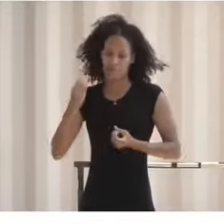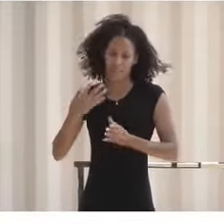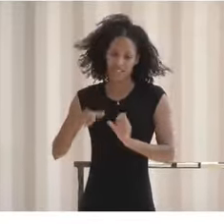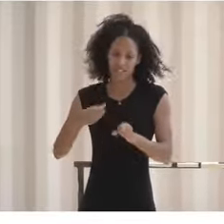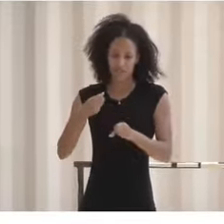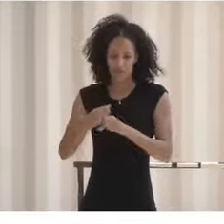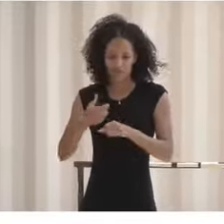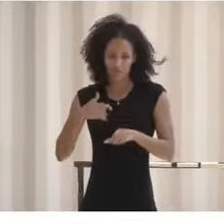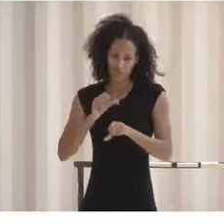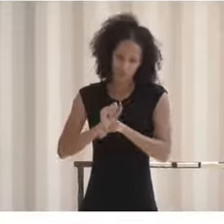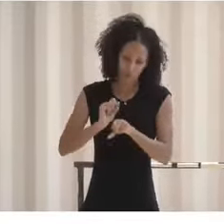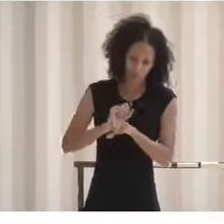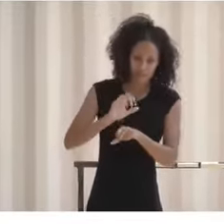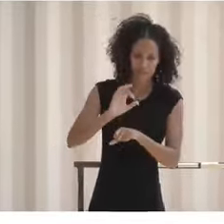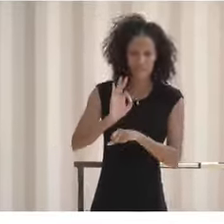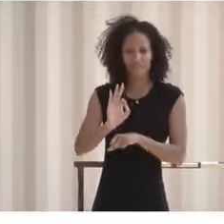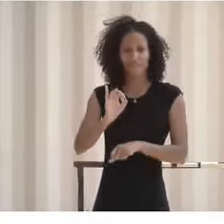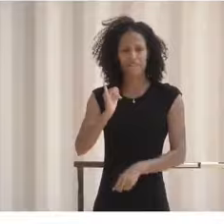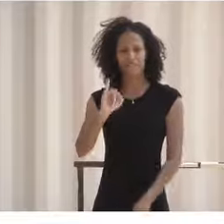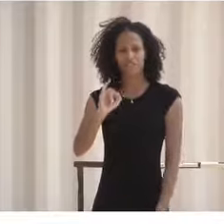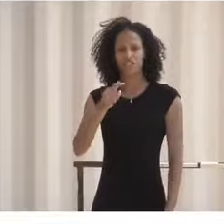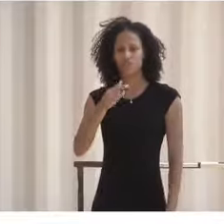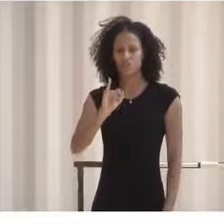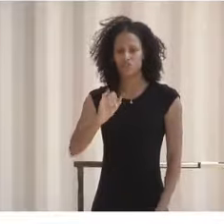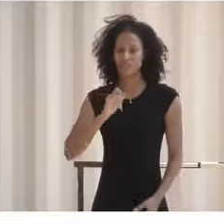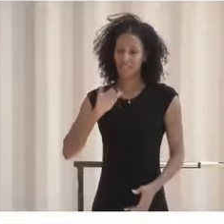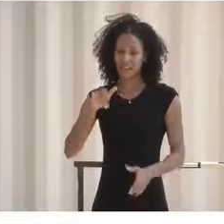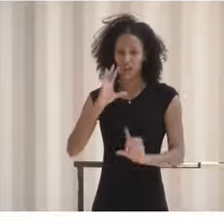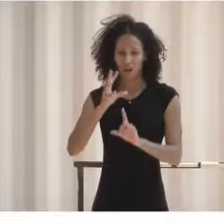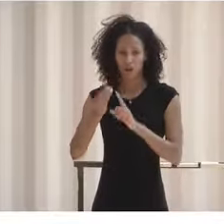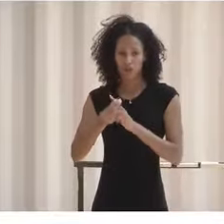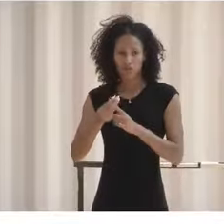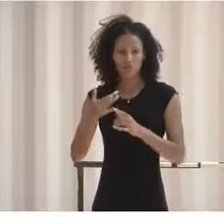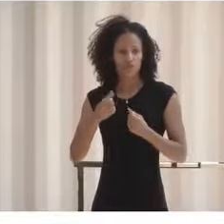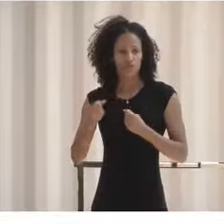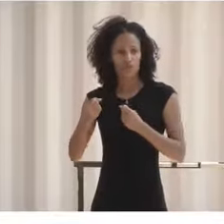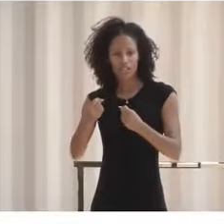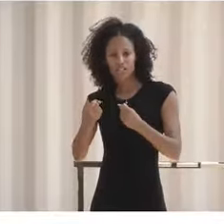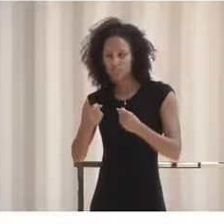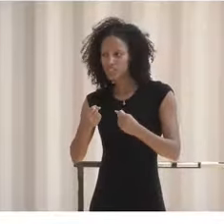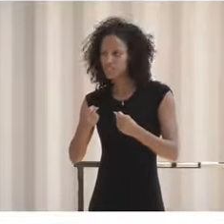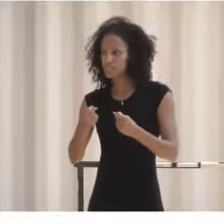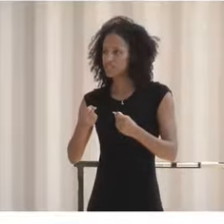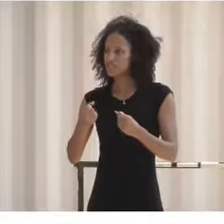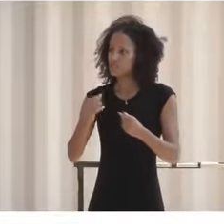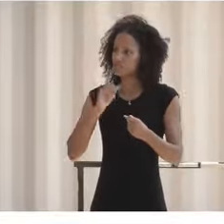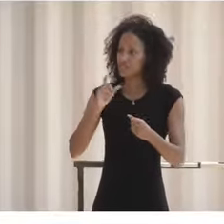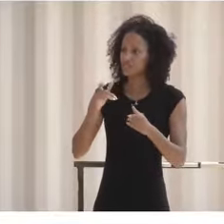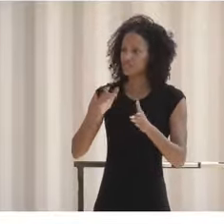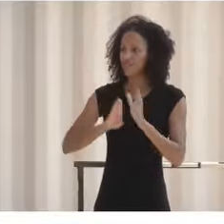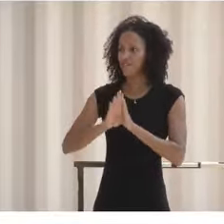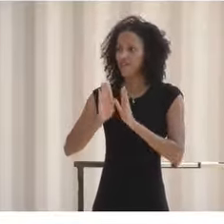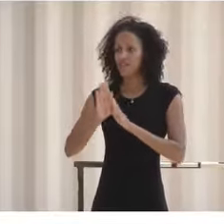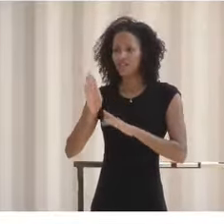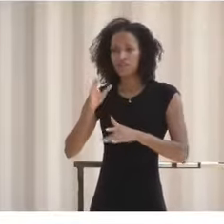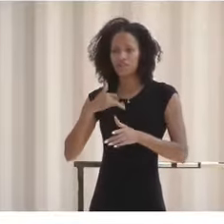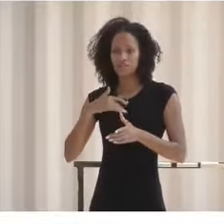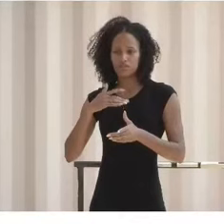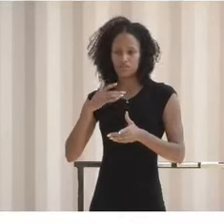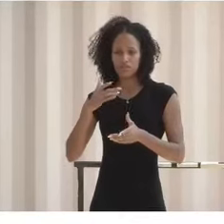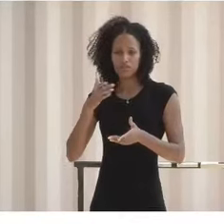that working in Fiji is culture, it's strategies and foreign development framework for breakfast.